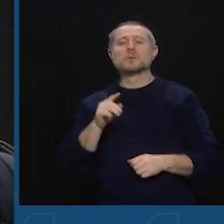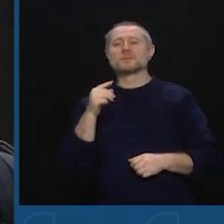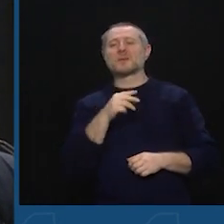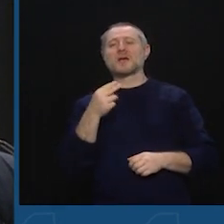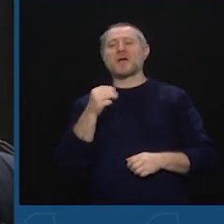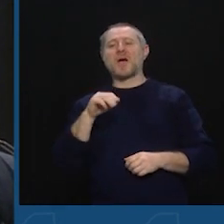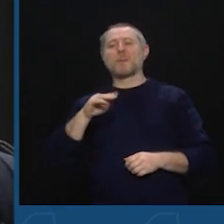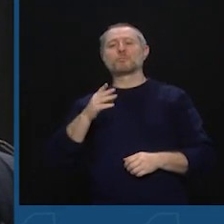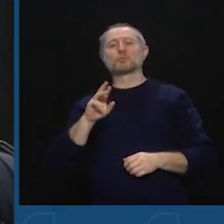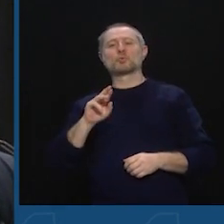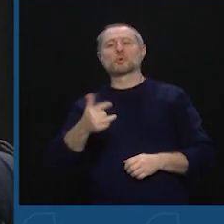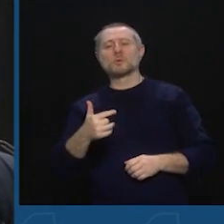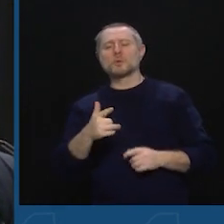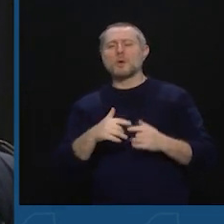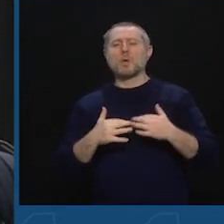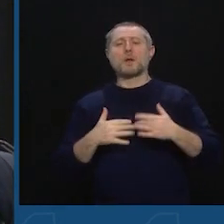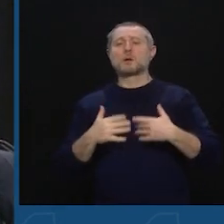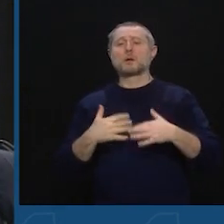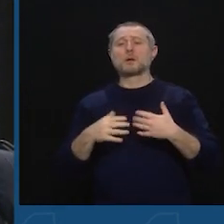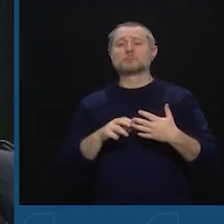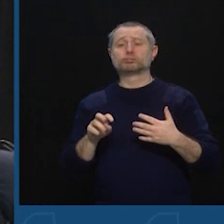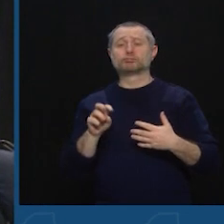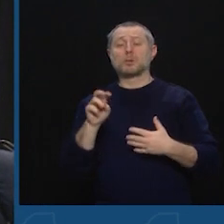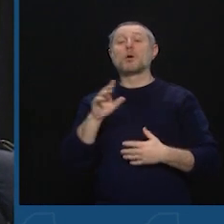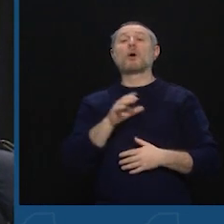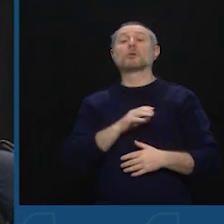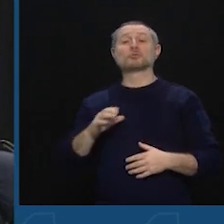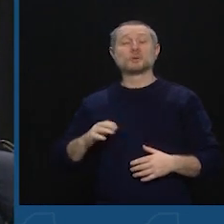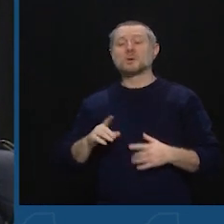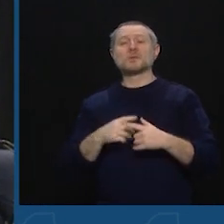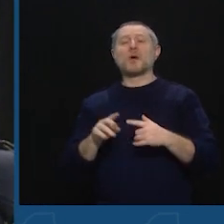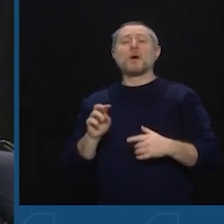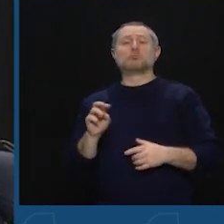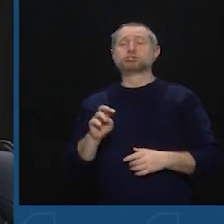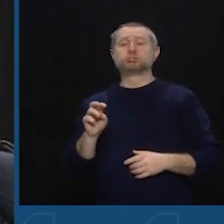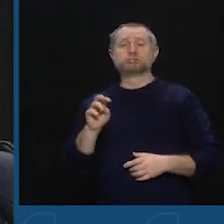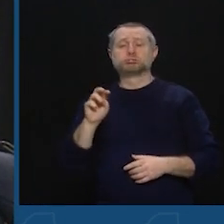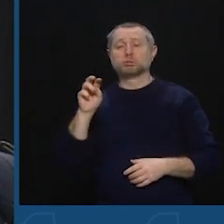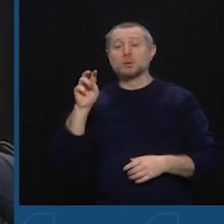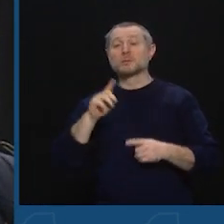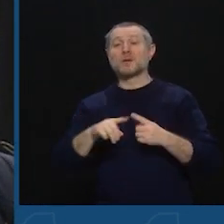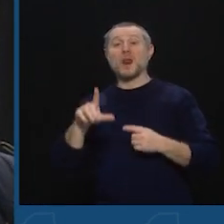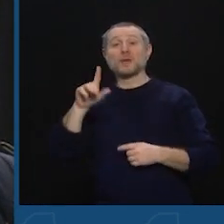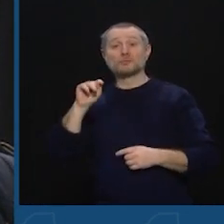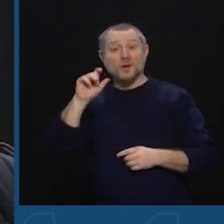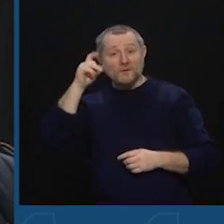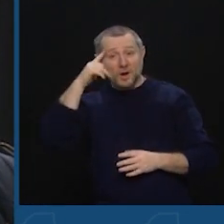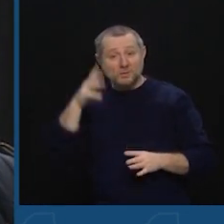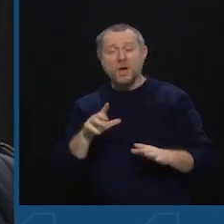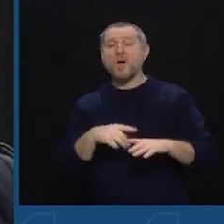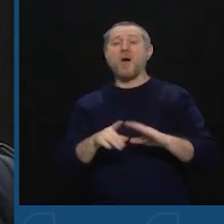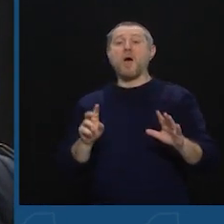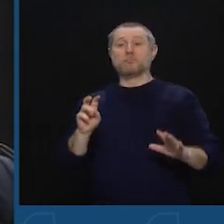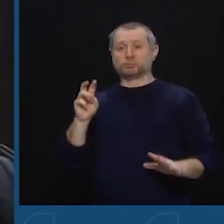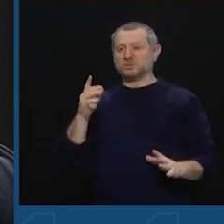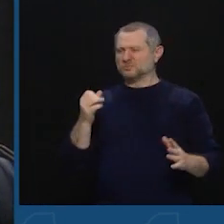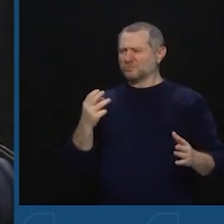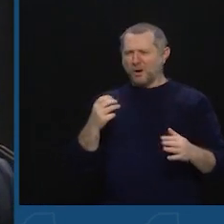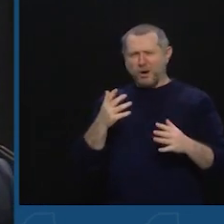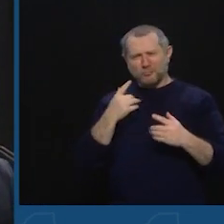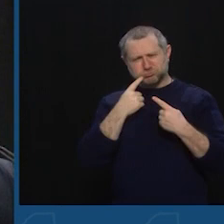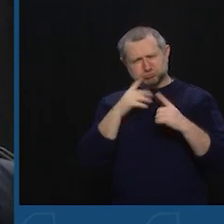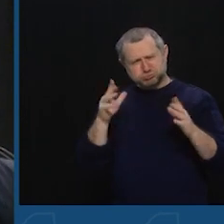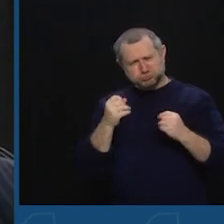26th Congressional District. As Lieutenant Governor from 2015 to 2021, she successfully spearheaded